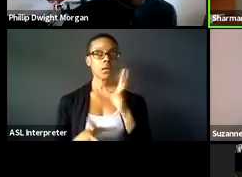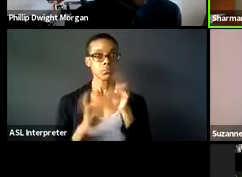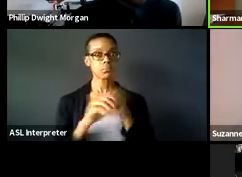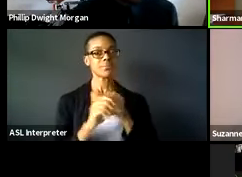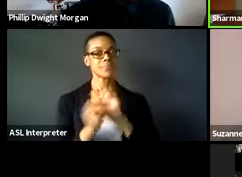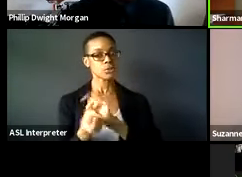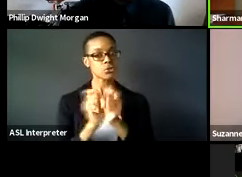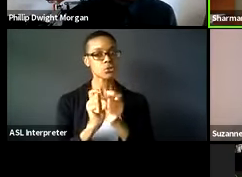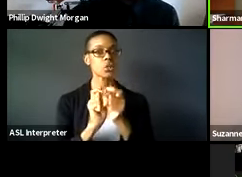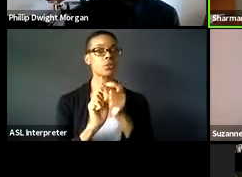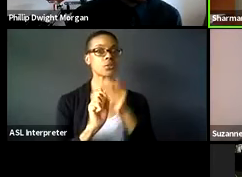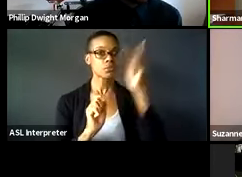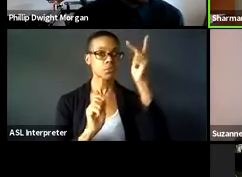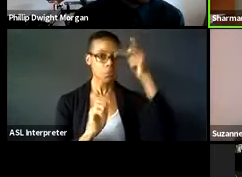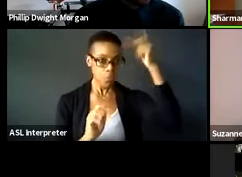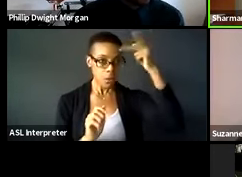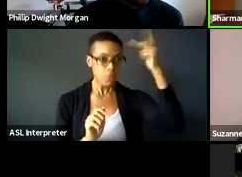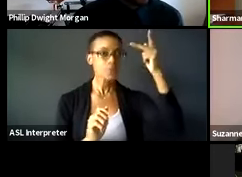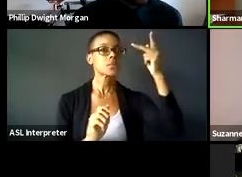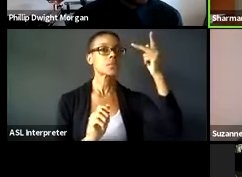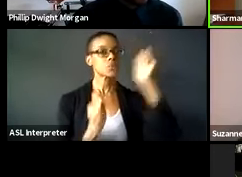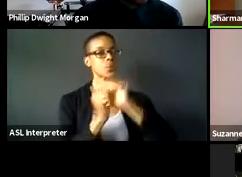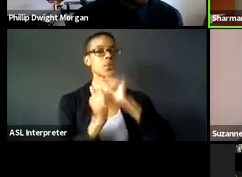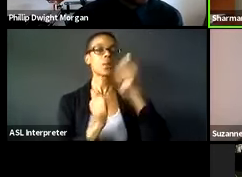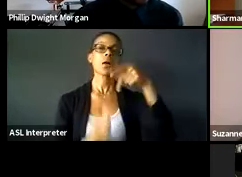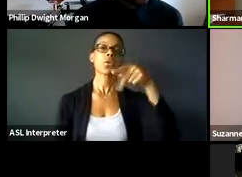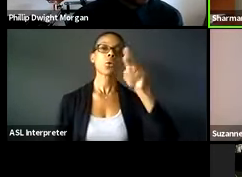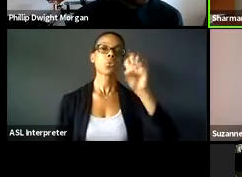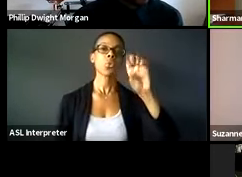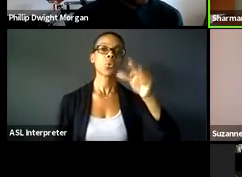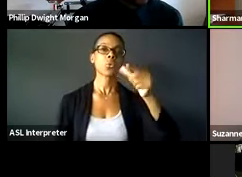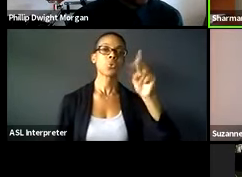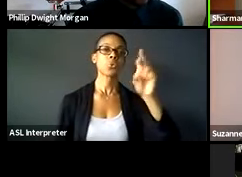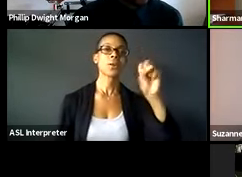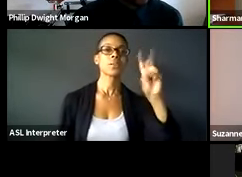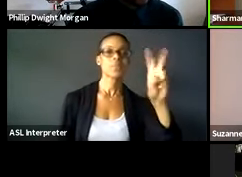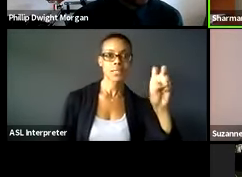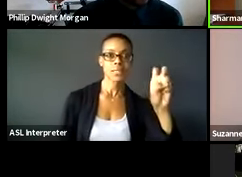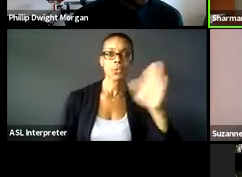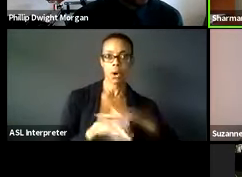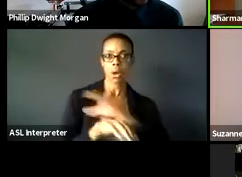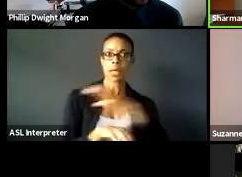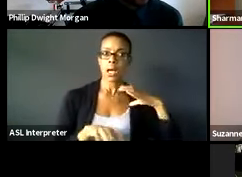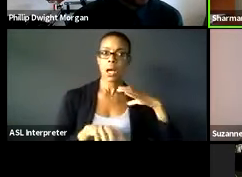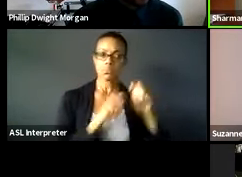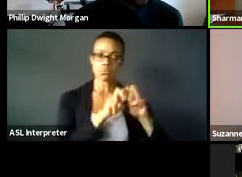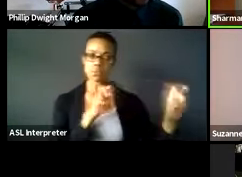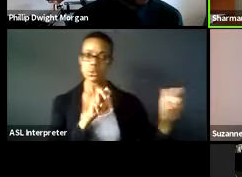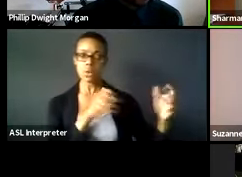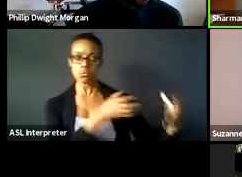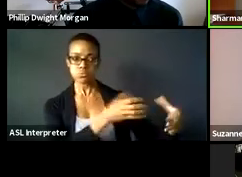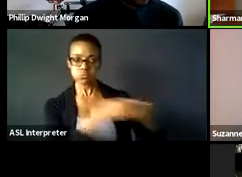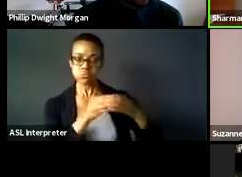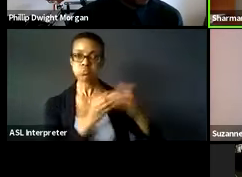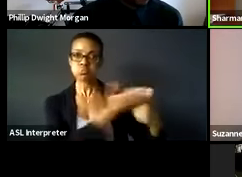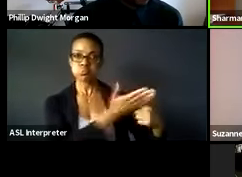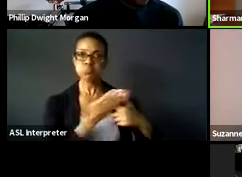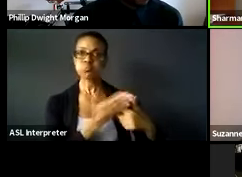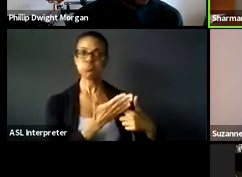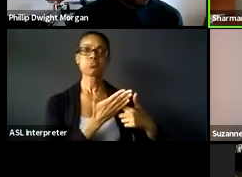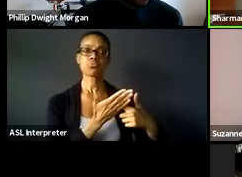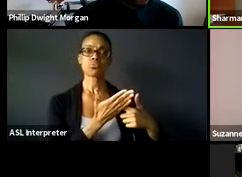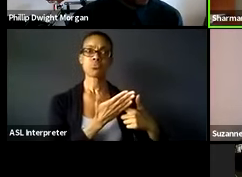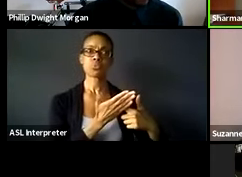Victoria with other progressives in on council. And we really brought bold solutions